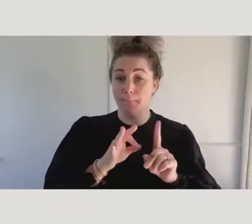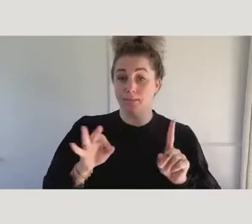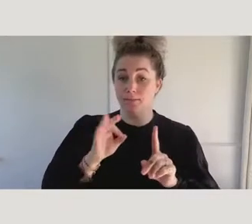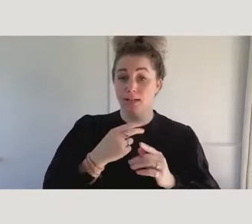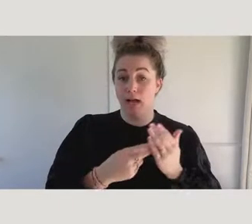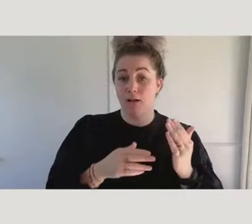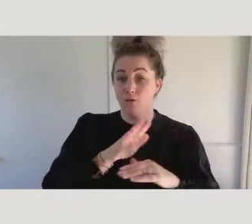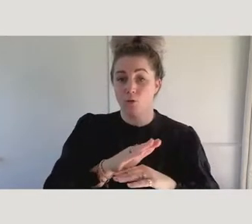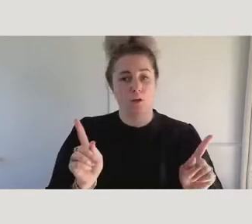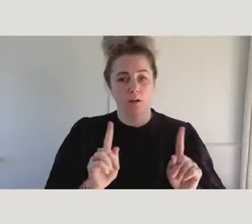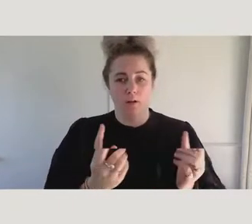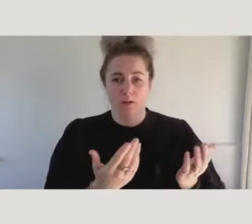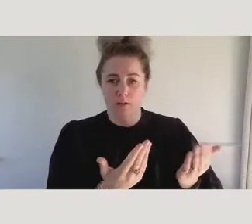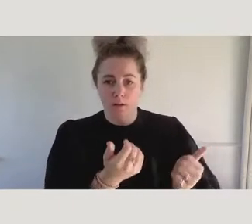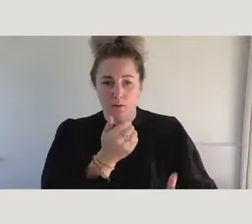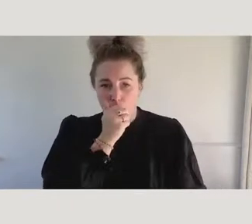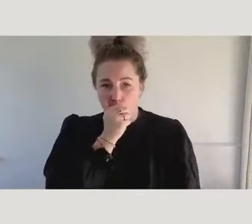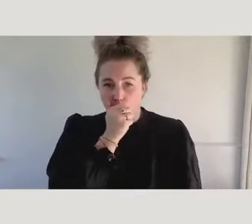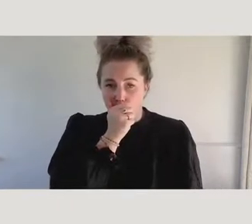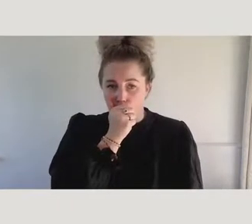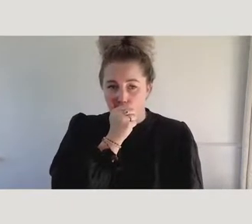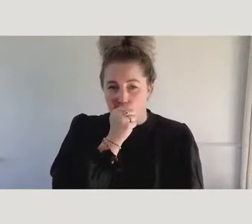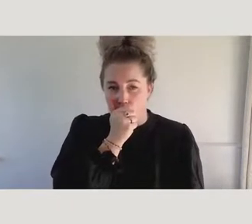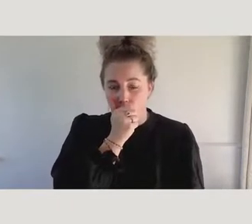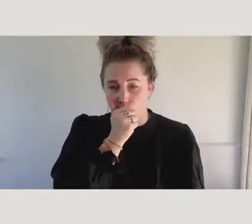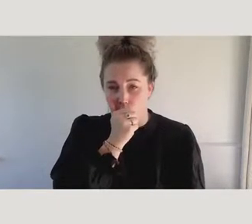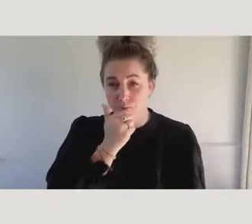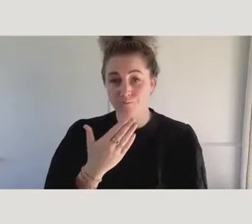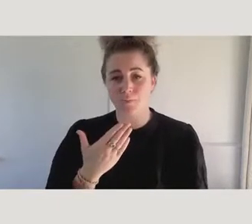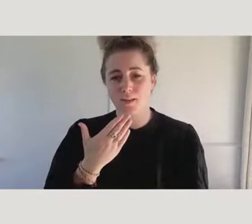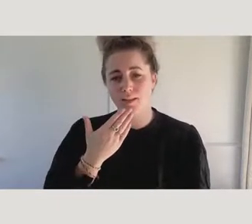future uh thank you margarita